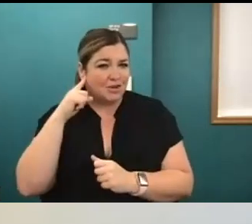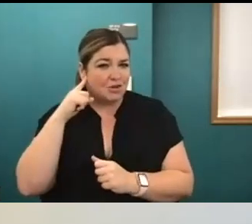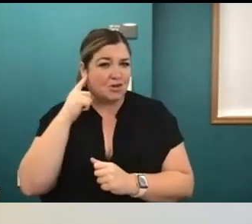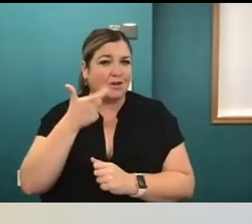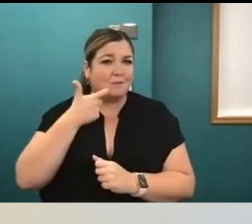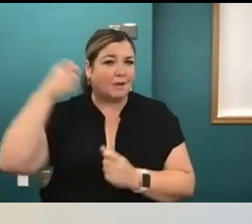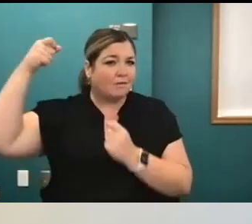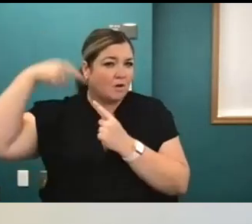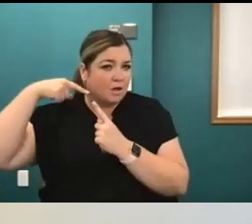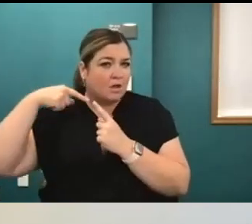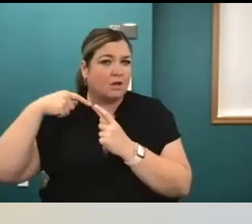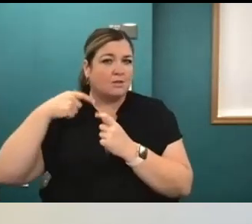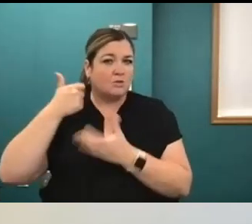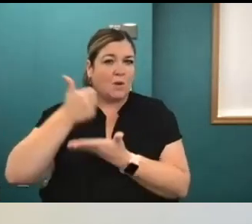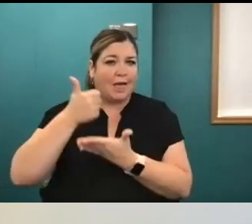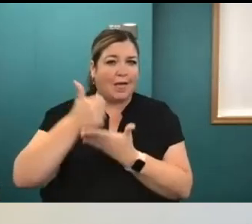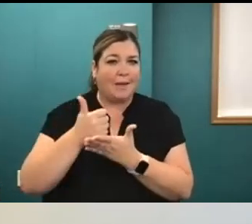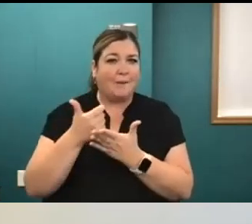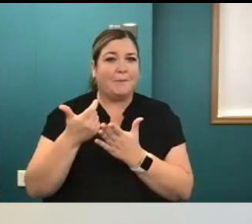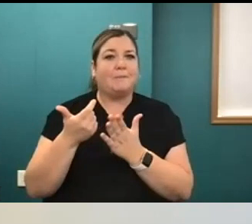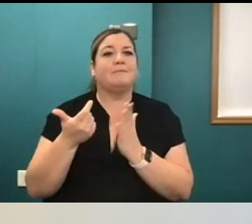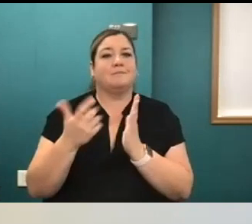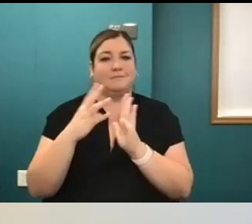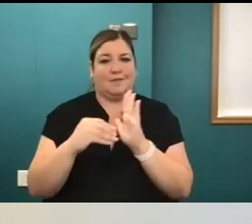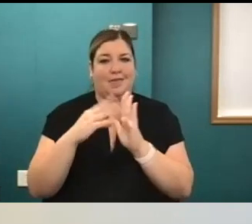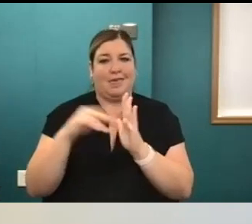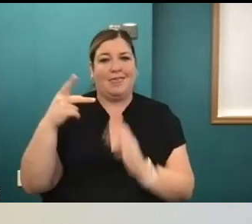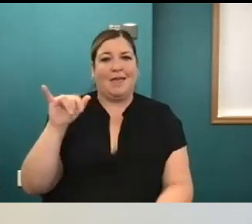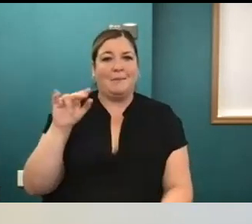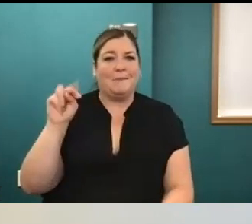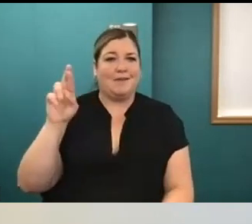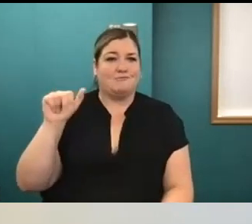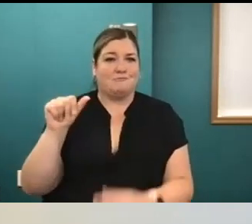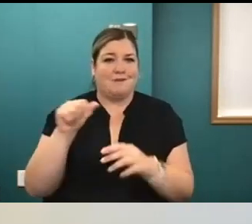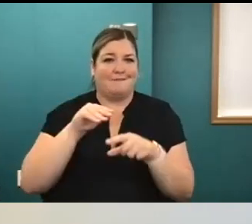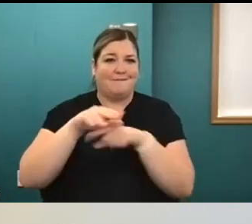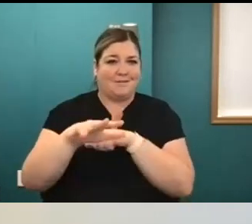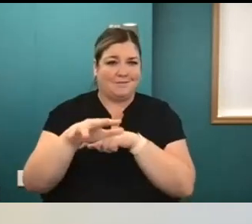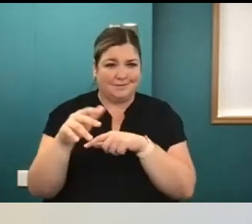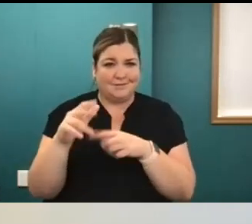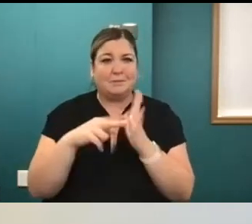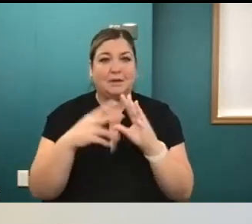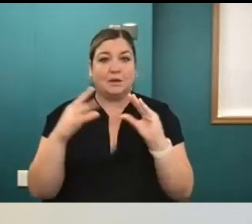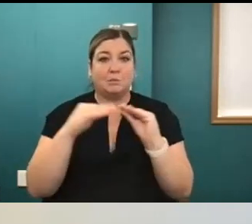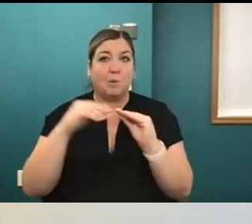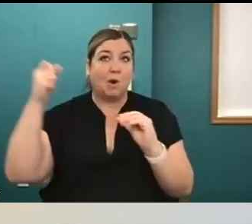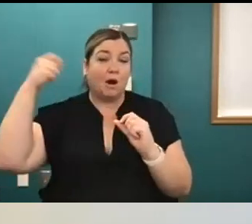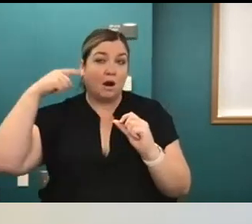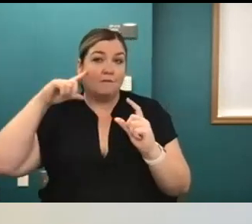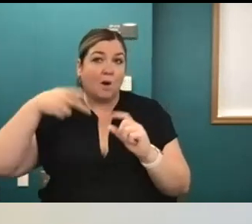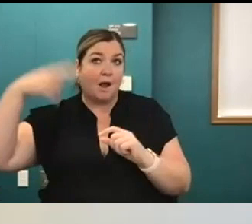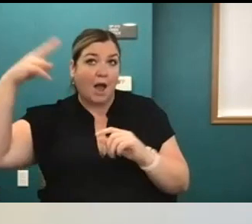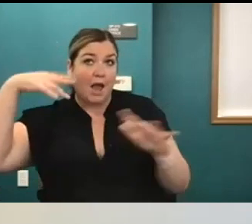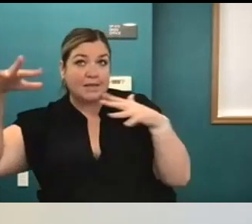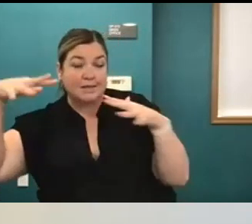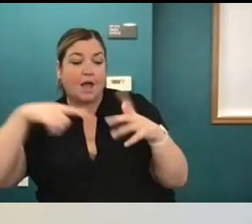to help kind of replicate that pinna effect that they would get, where you get a little bit more amplification to the highs and the lows are